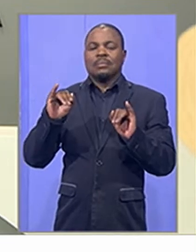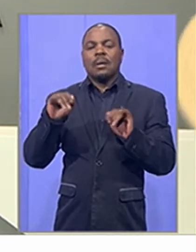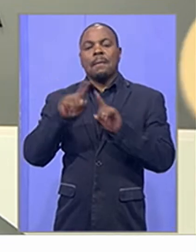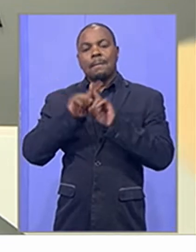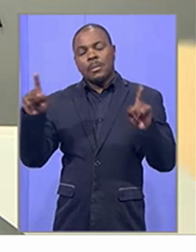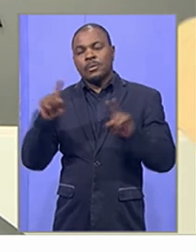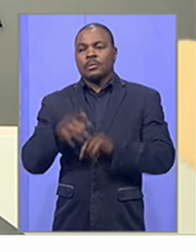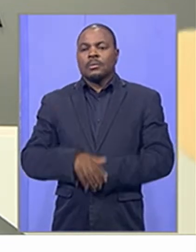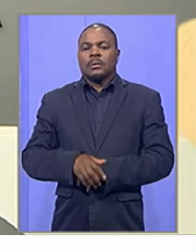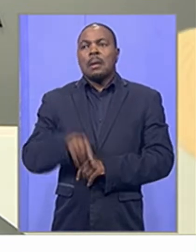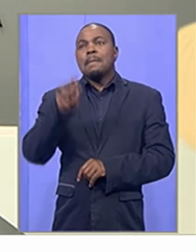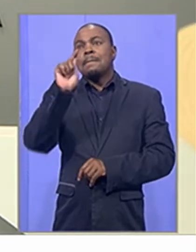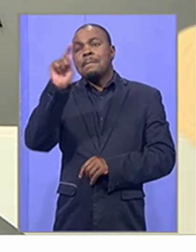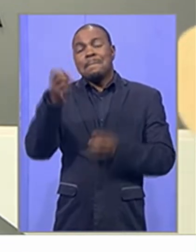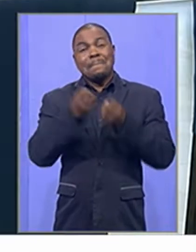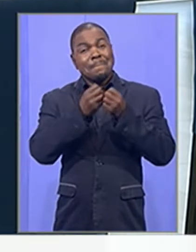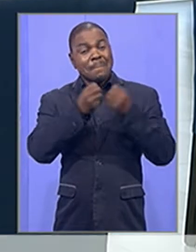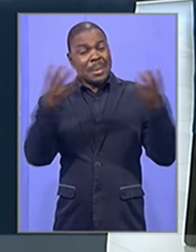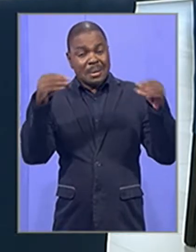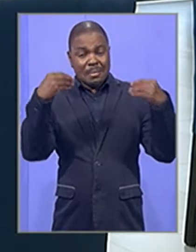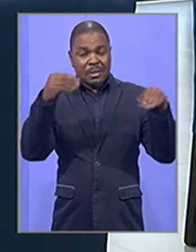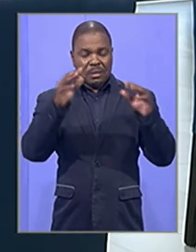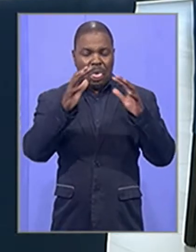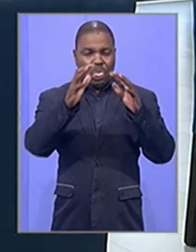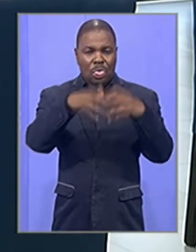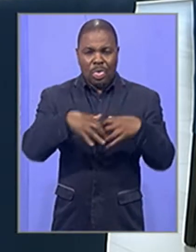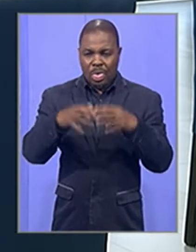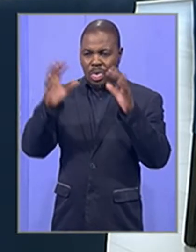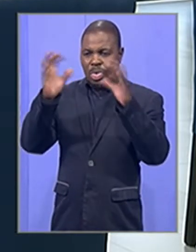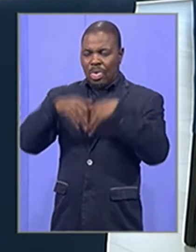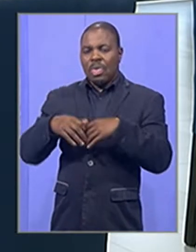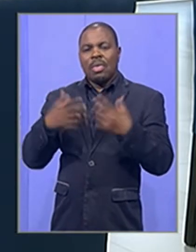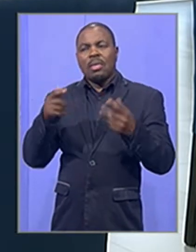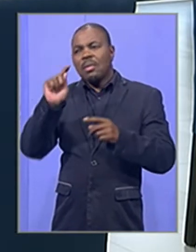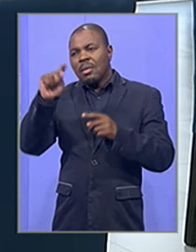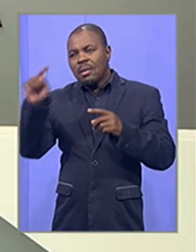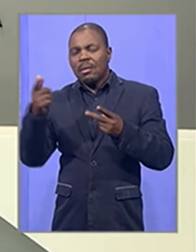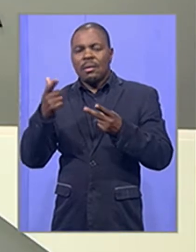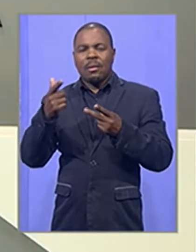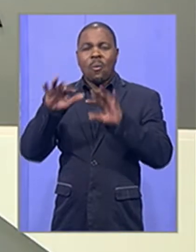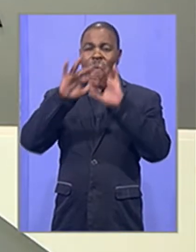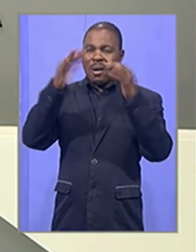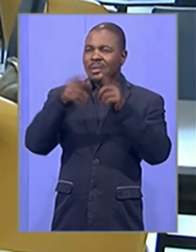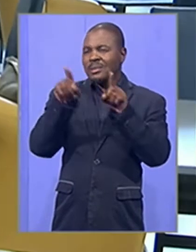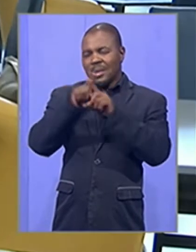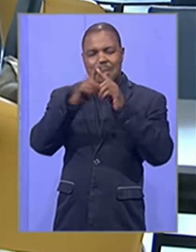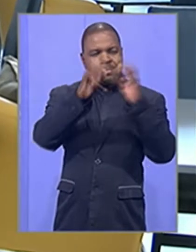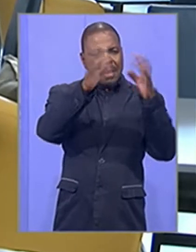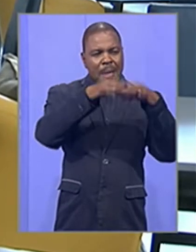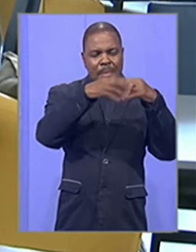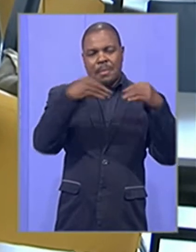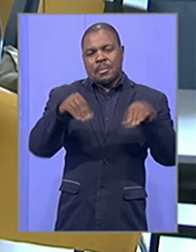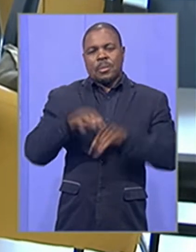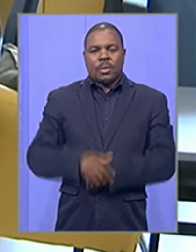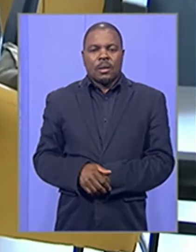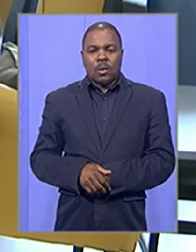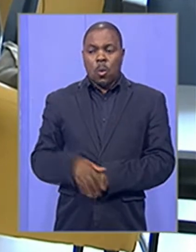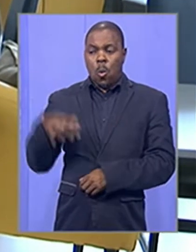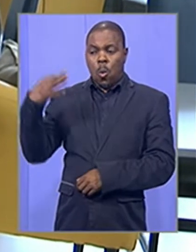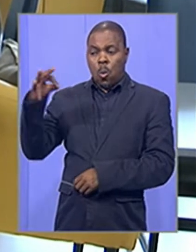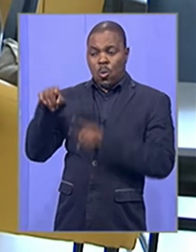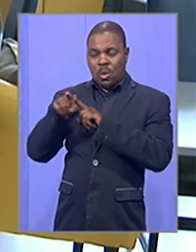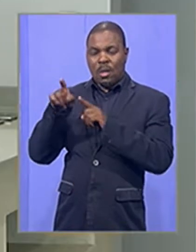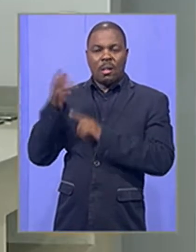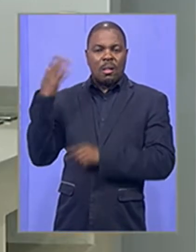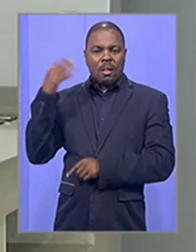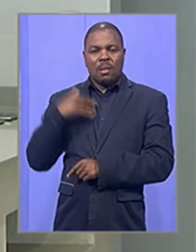of establishments, closed a lot of industries and branches across the world actually. Hotele ine e dira ka badiri